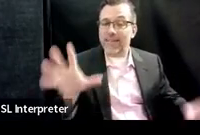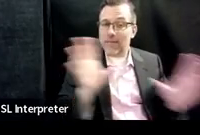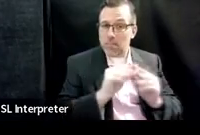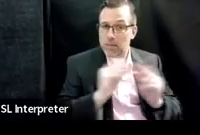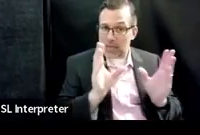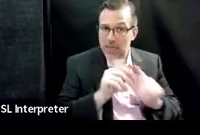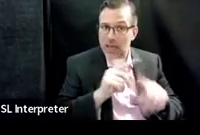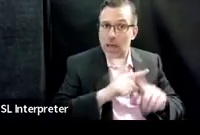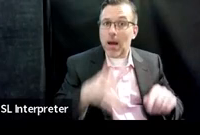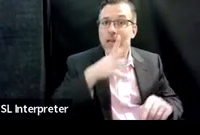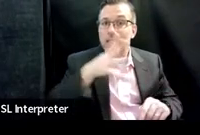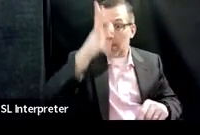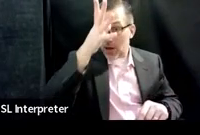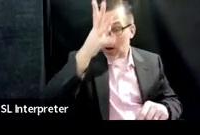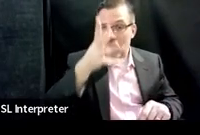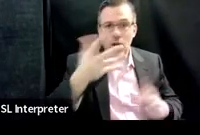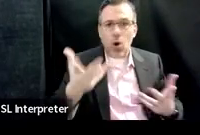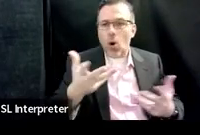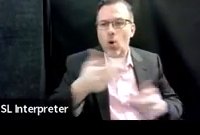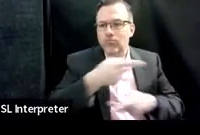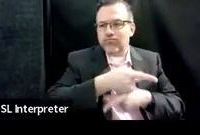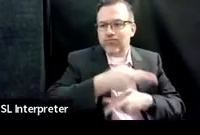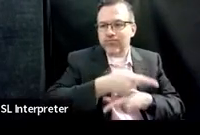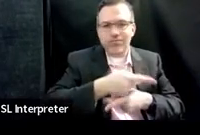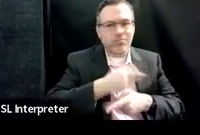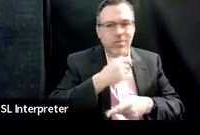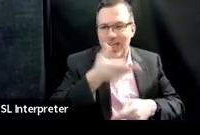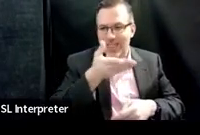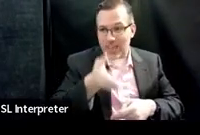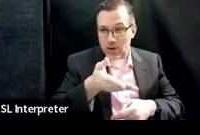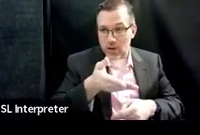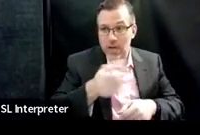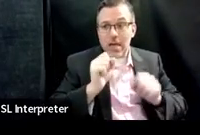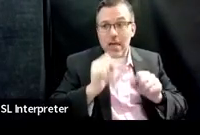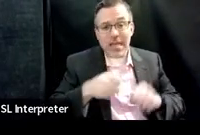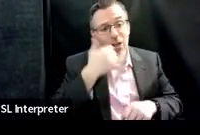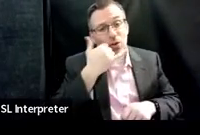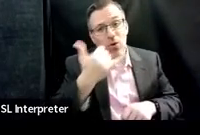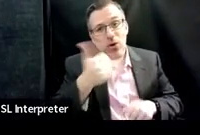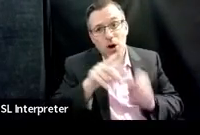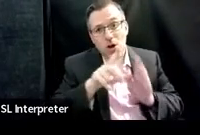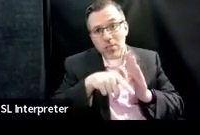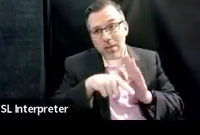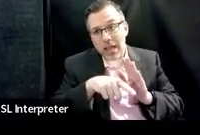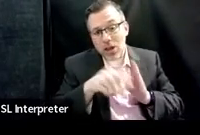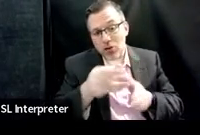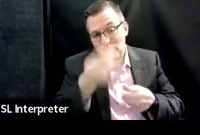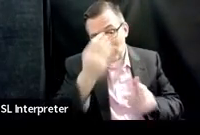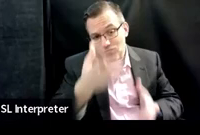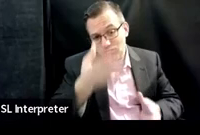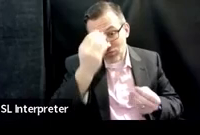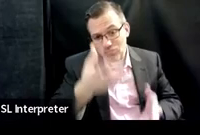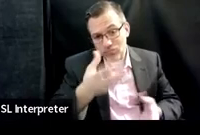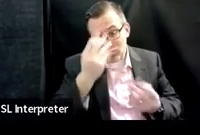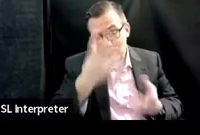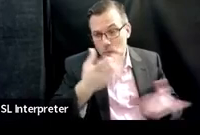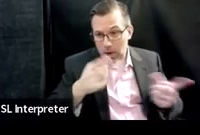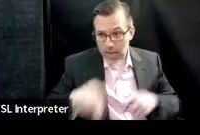not in attendance? Can you call them later and share with them the details of the meeting?